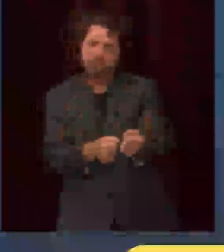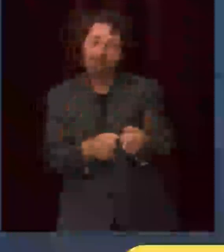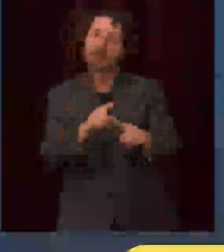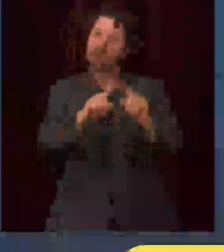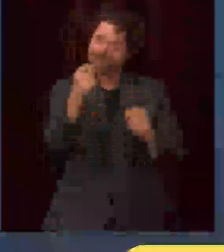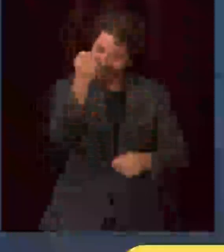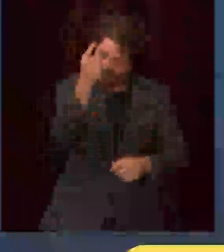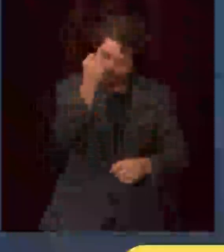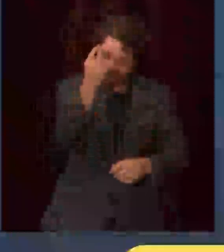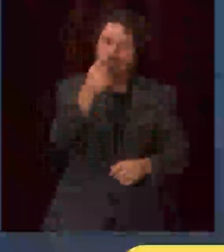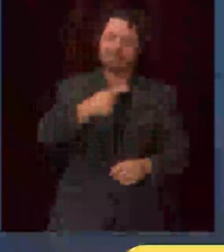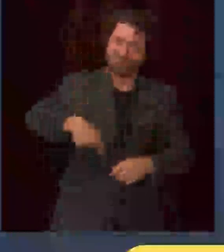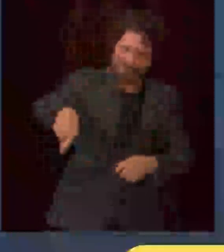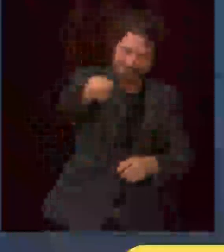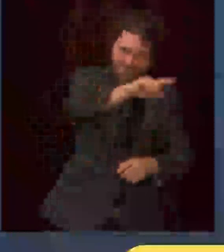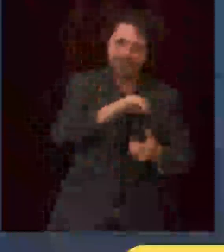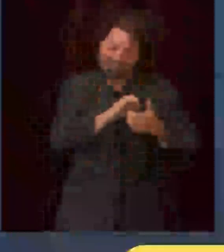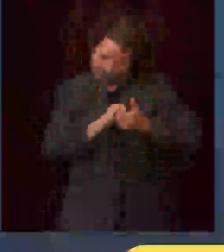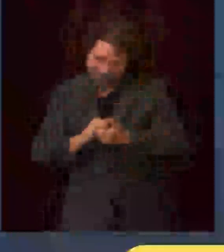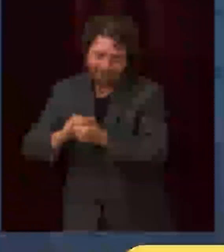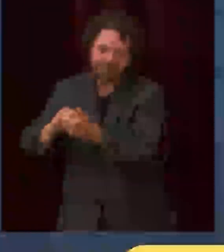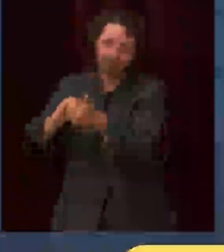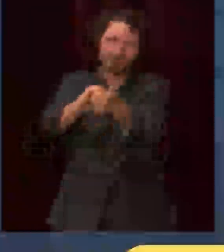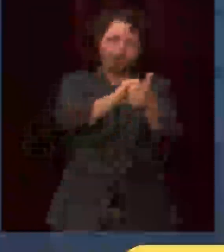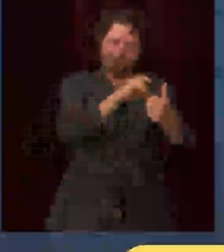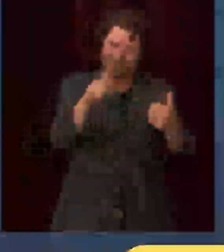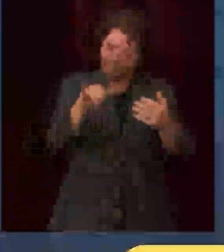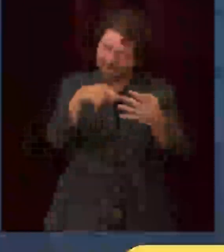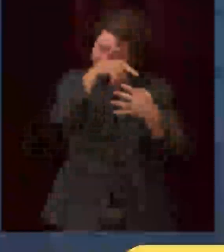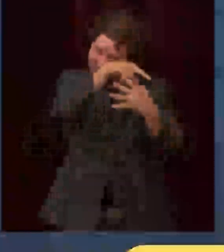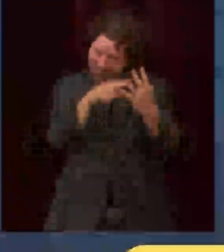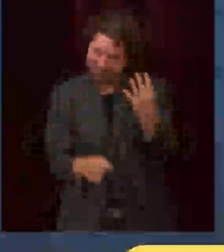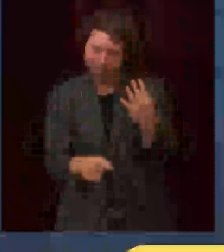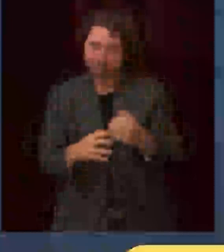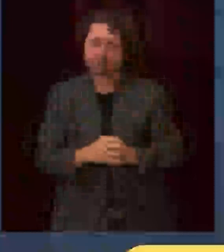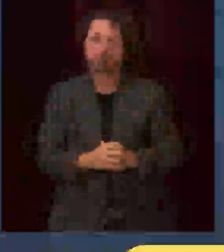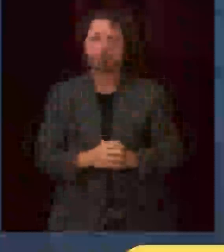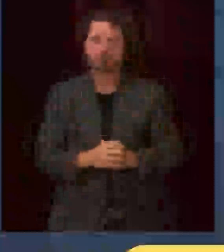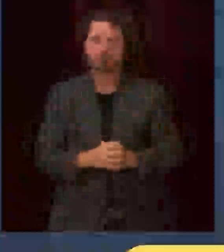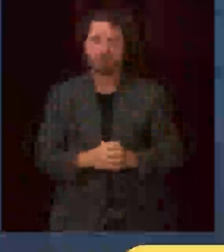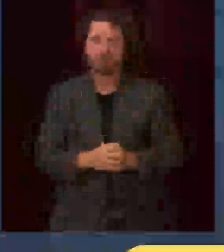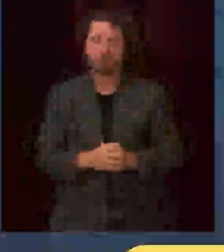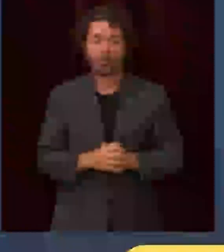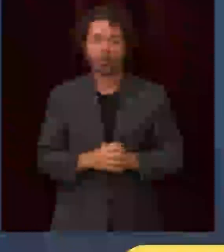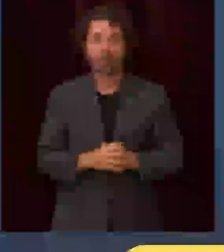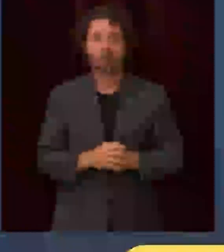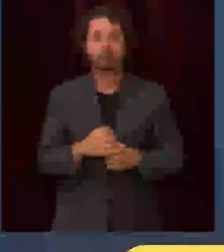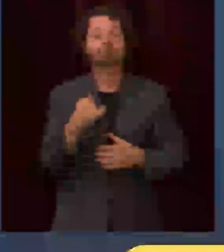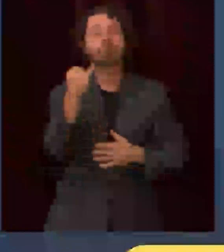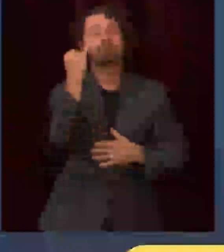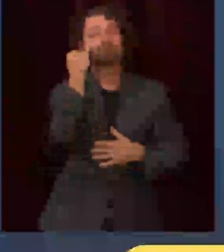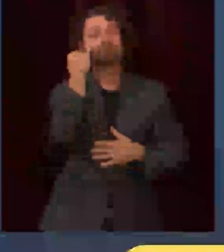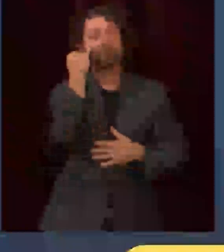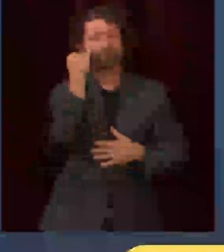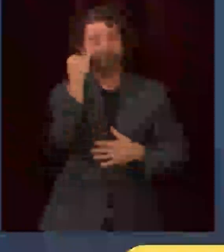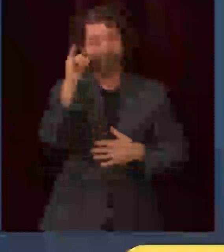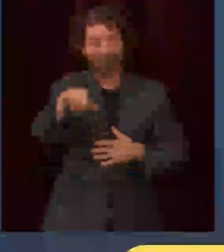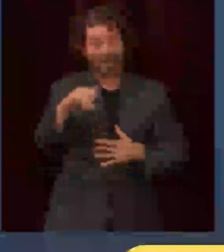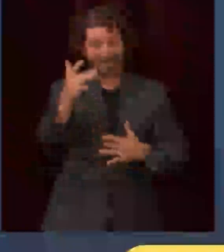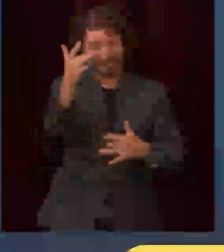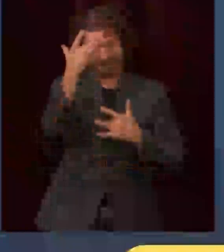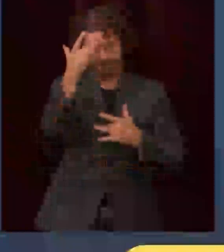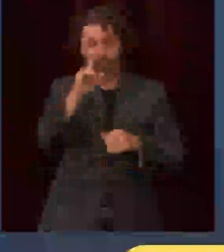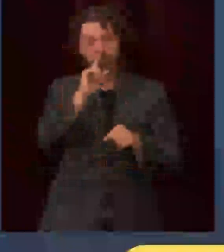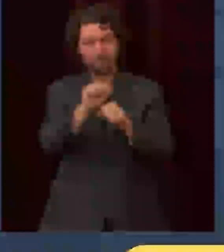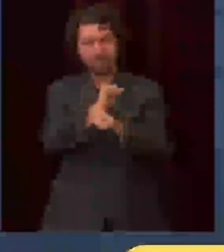do have to realize if this comes roaring back, yes, we may have to take actions that are, again, uncomfortable. But by gum,